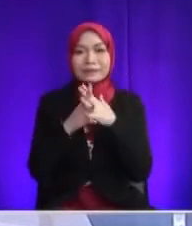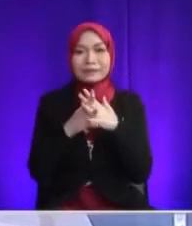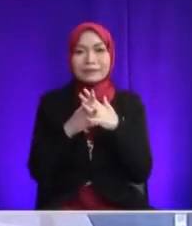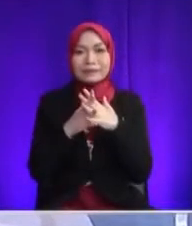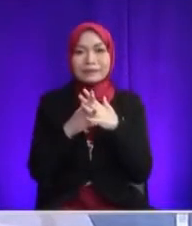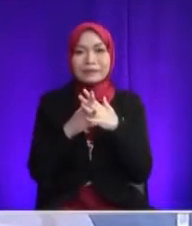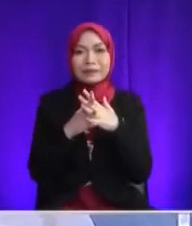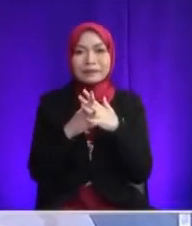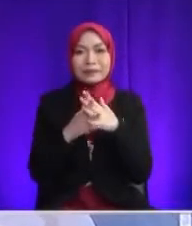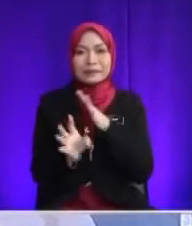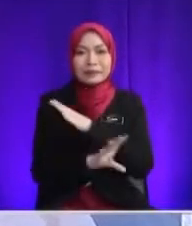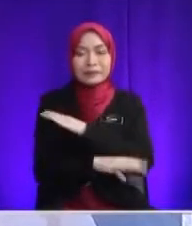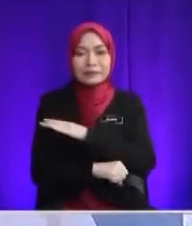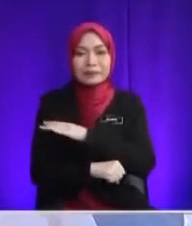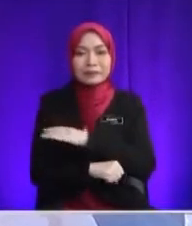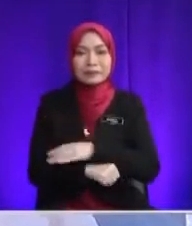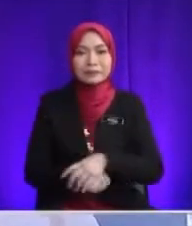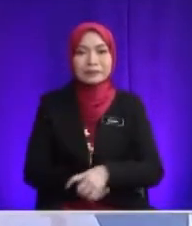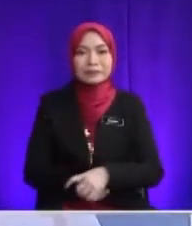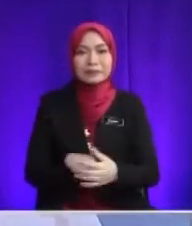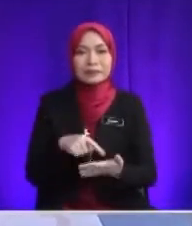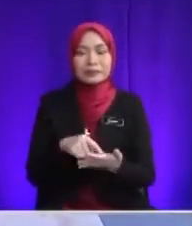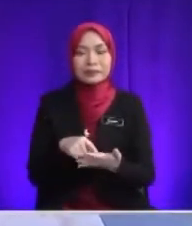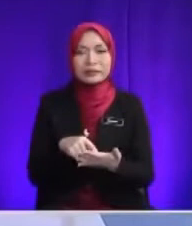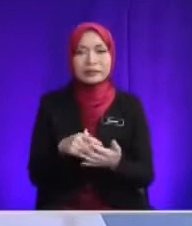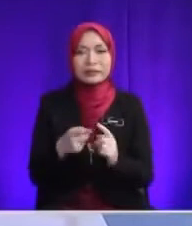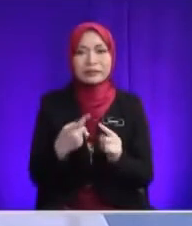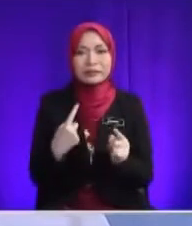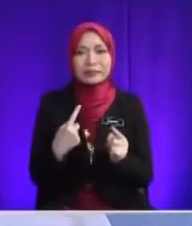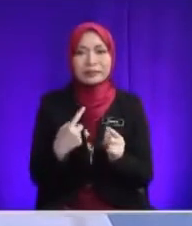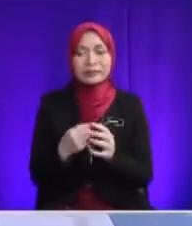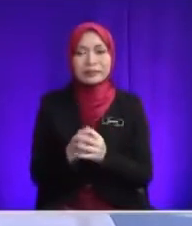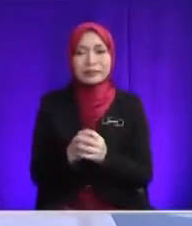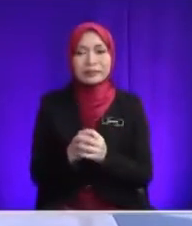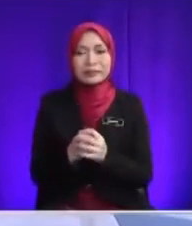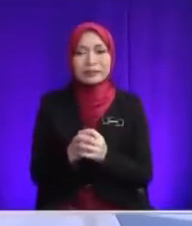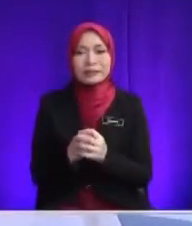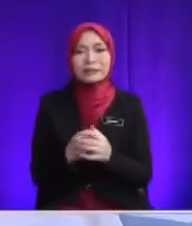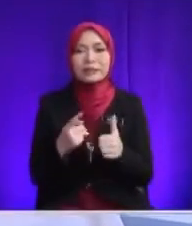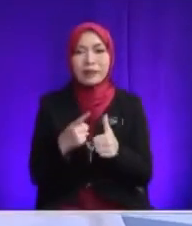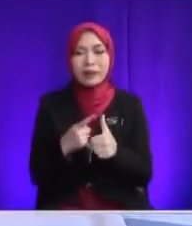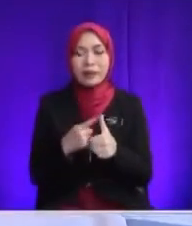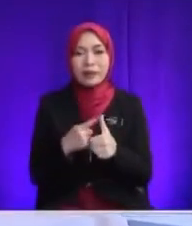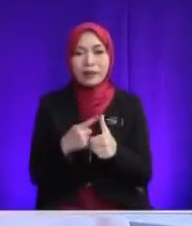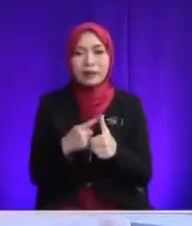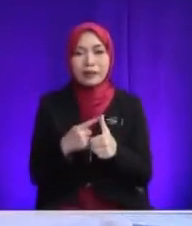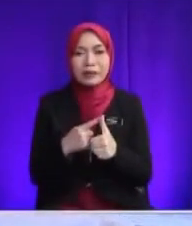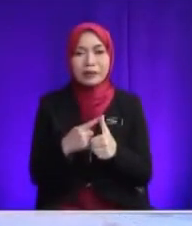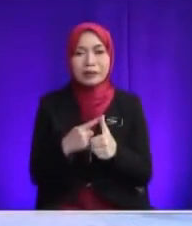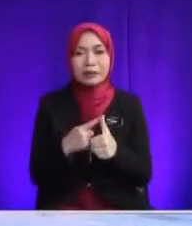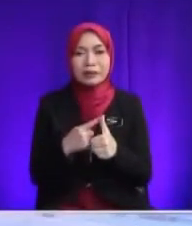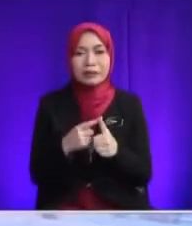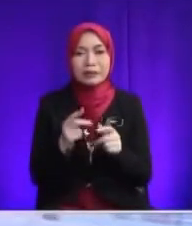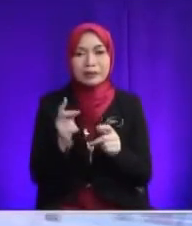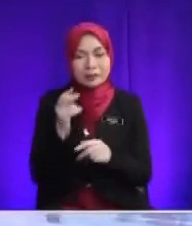risk. So here are the ways to avoid yourself from becoming the next victim. First, be alert and aware